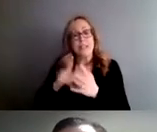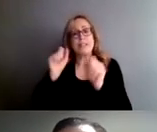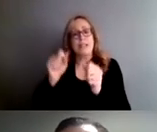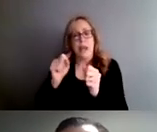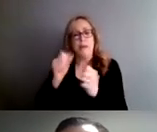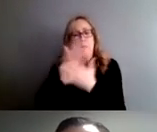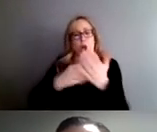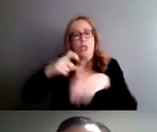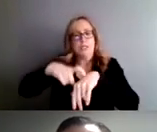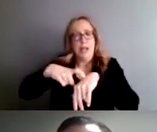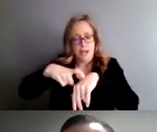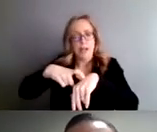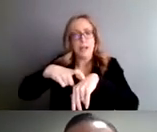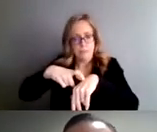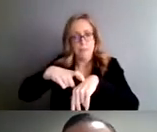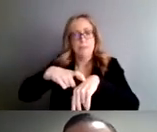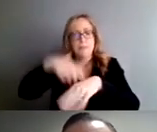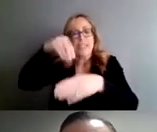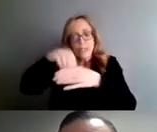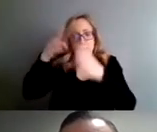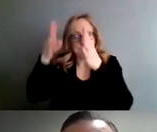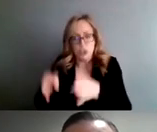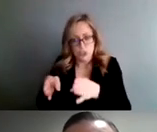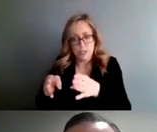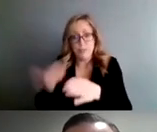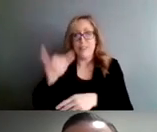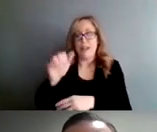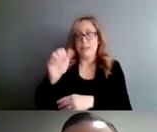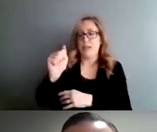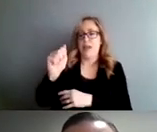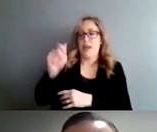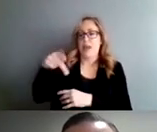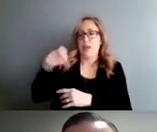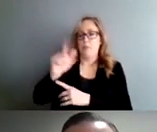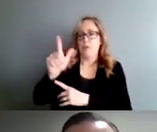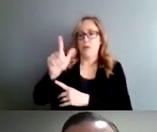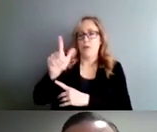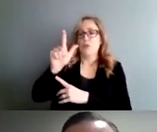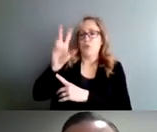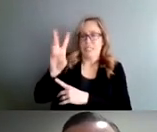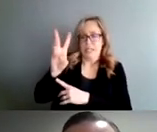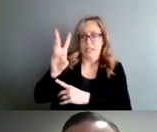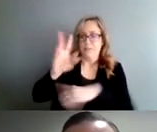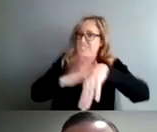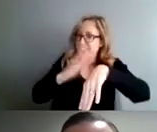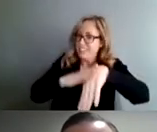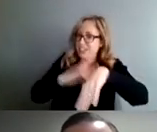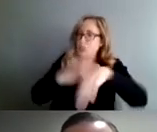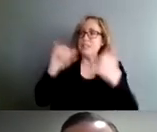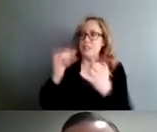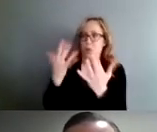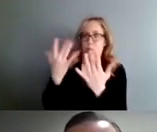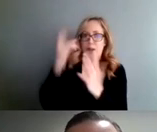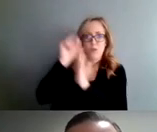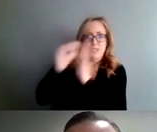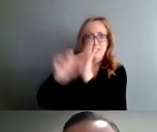would be planning towards April 26th. But again, an important disclaimer, we are still awaiting final guidance from the state, from